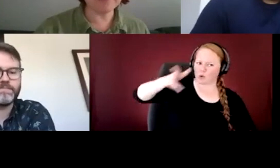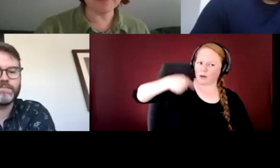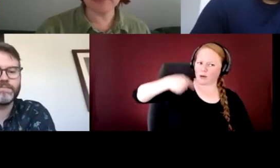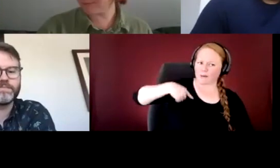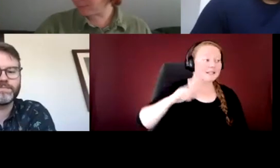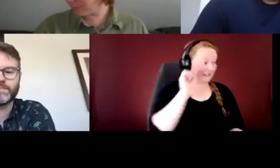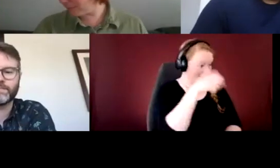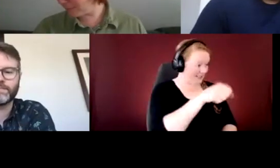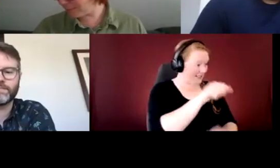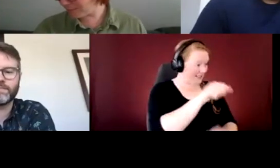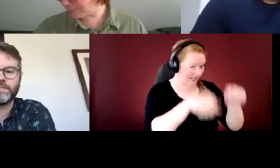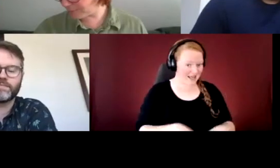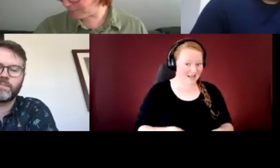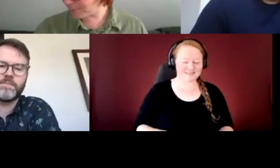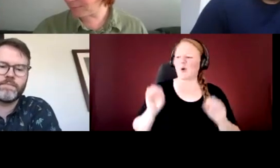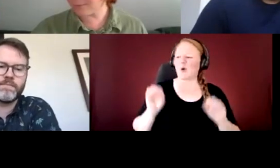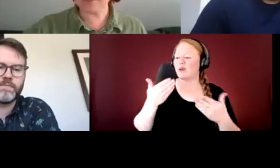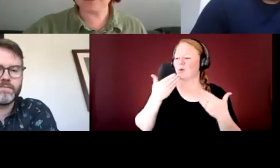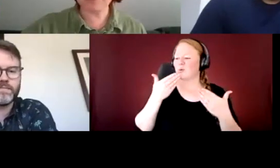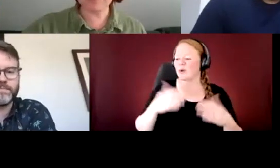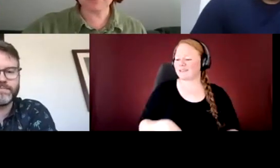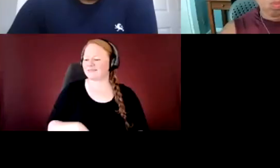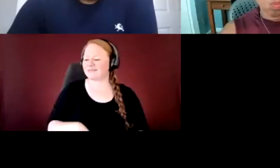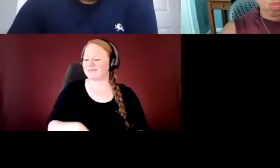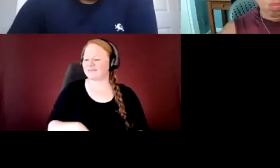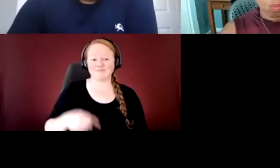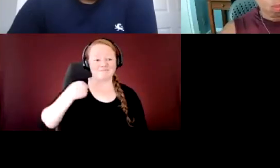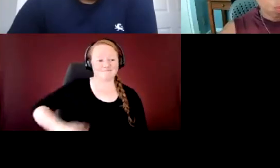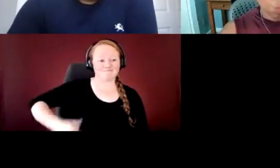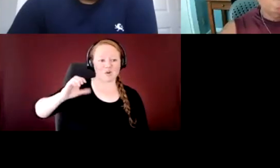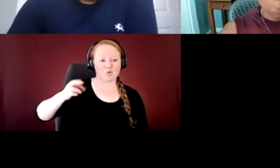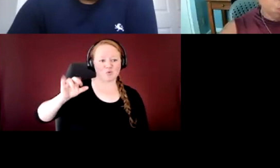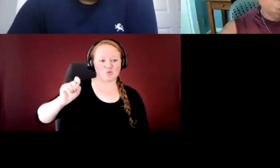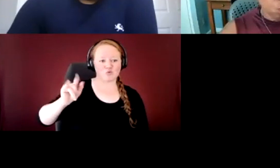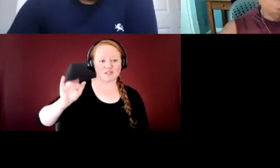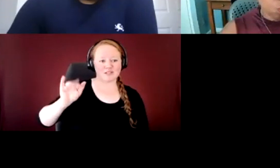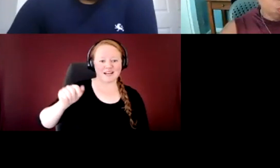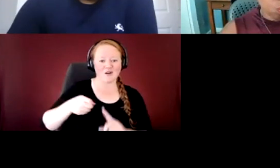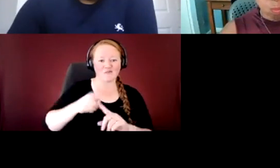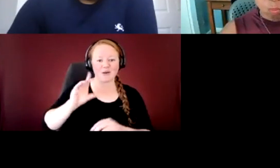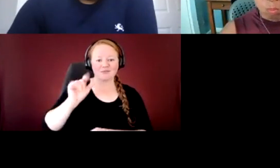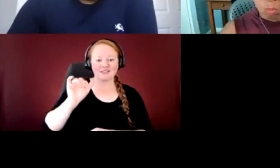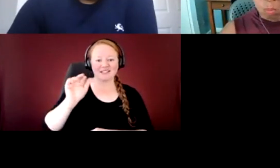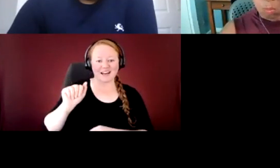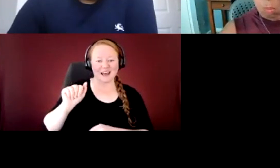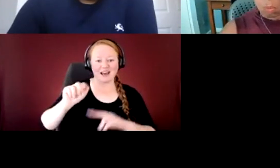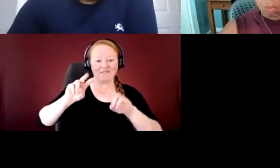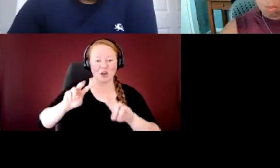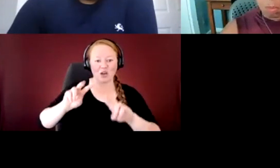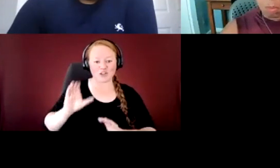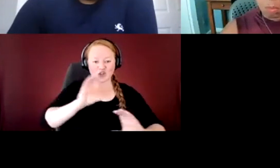can. Okay, great. This is Christina Garmendia from the Data and Evaluation Committee, and we have a few updates.